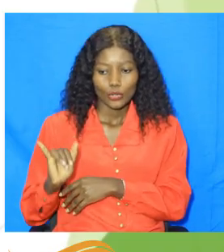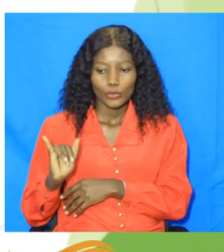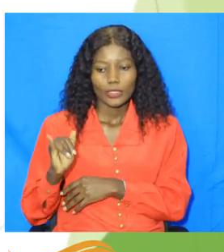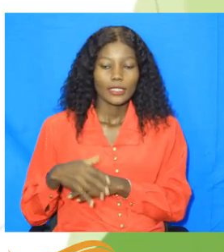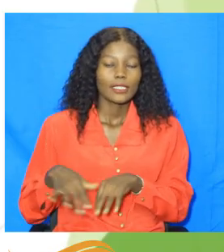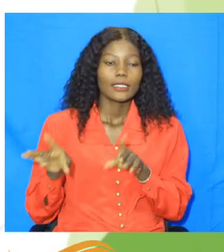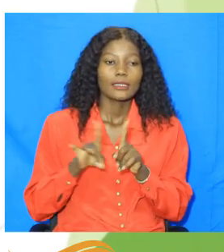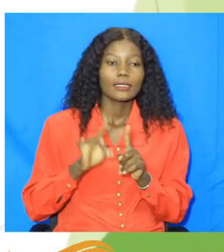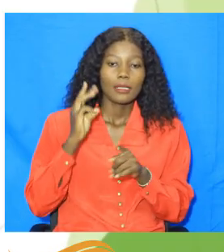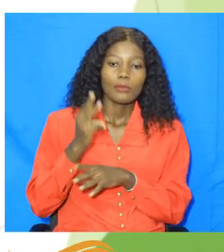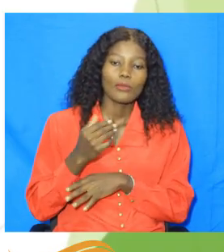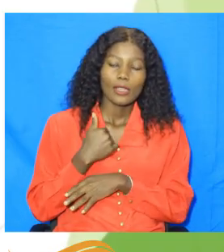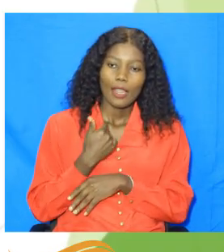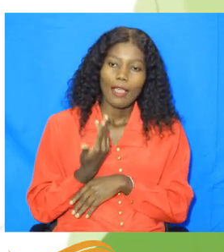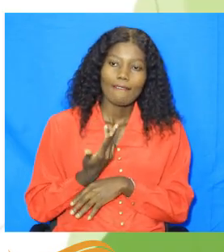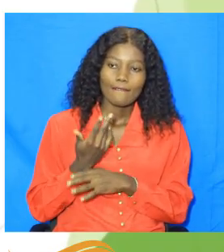also have